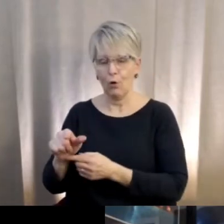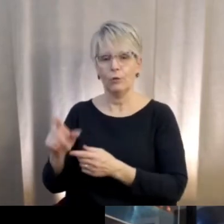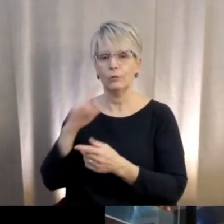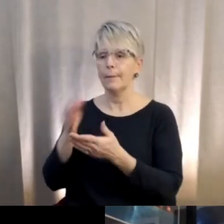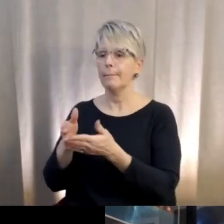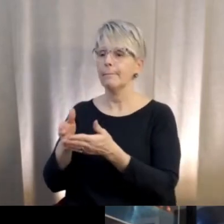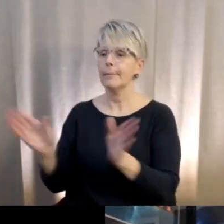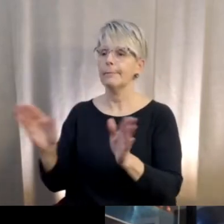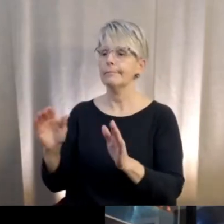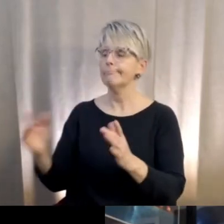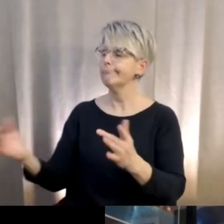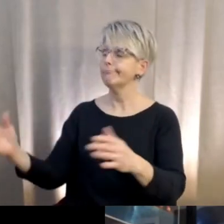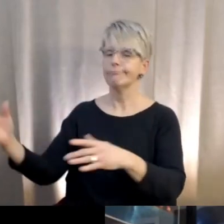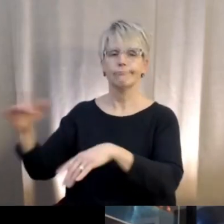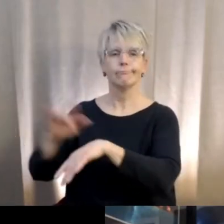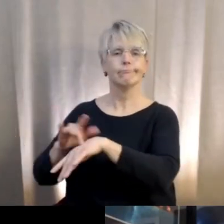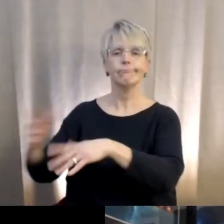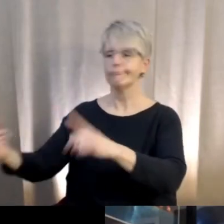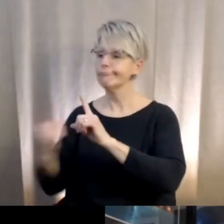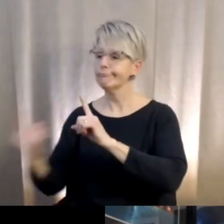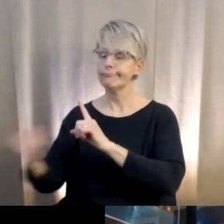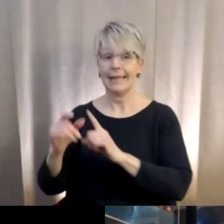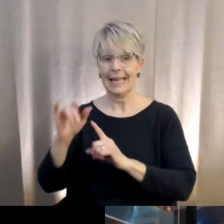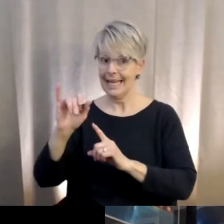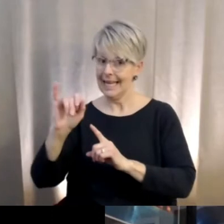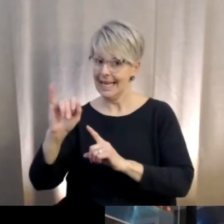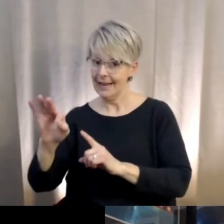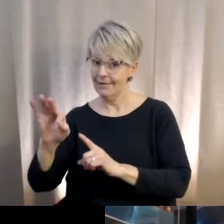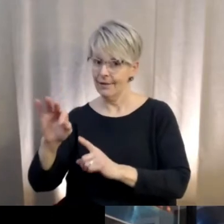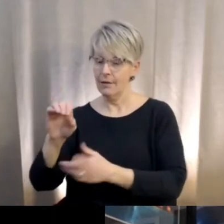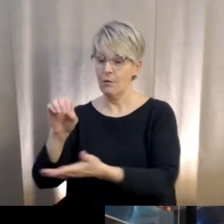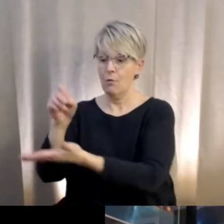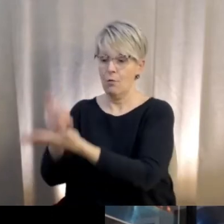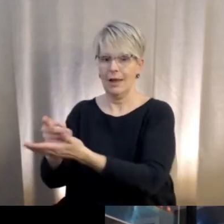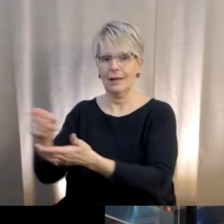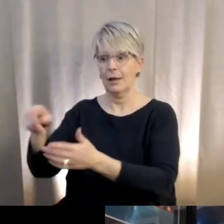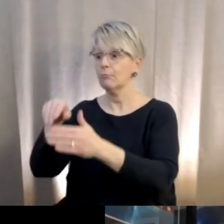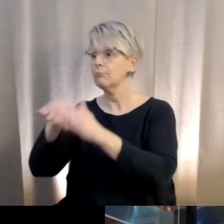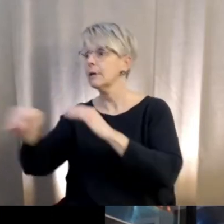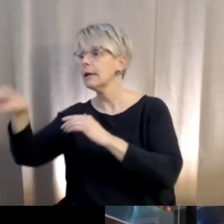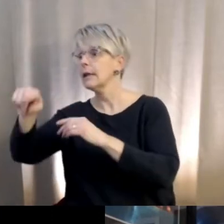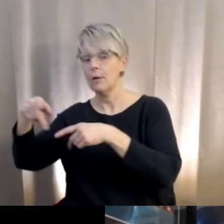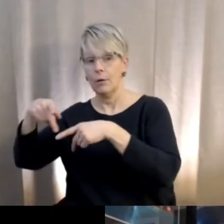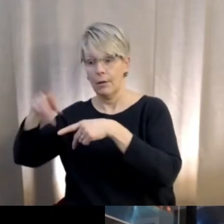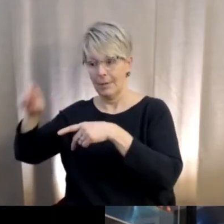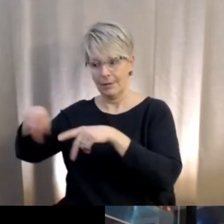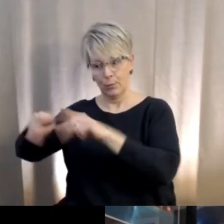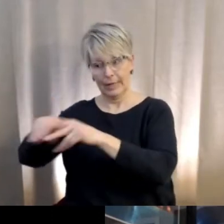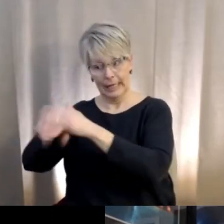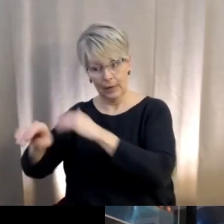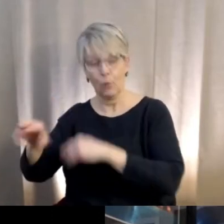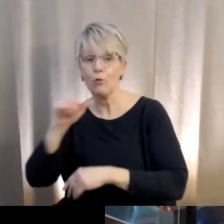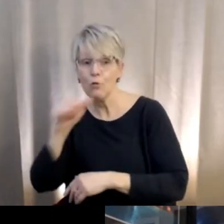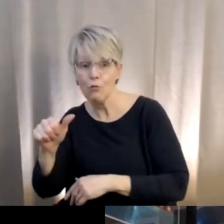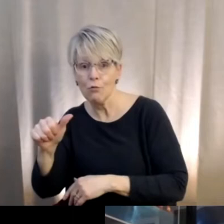access situation if it's been okayed by whatever facility it's going to. Whereas